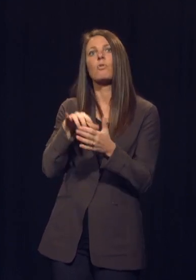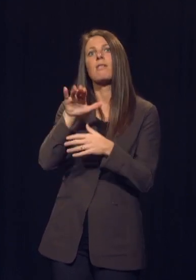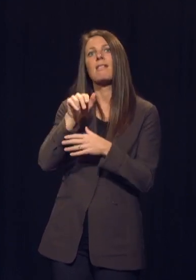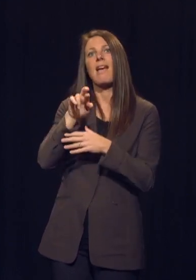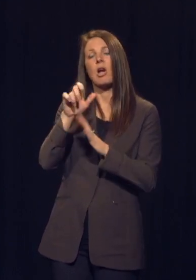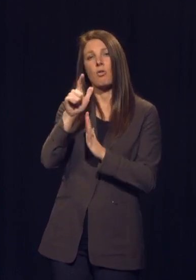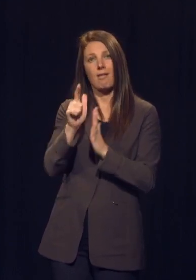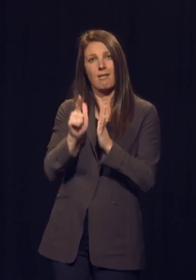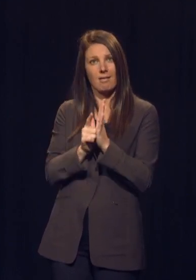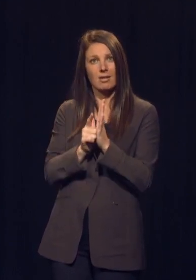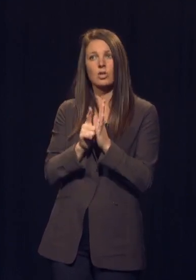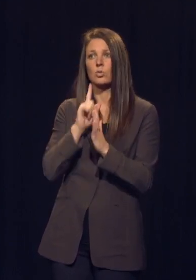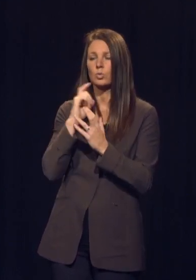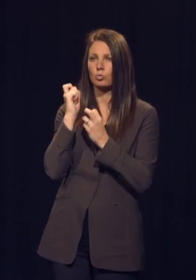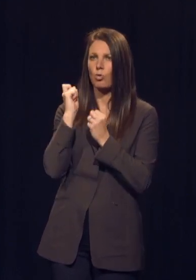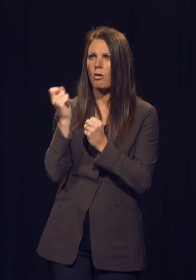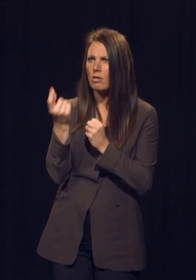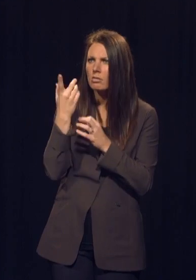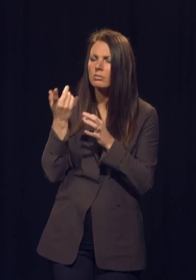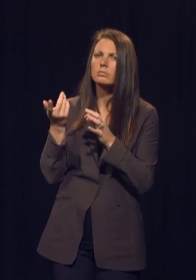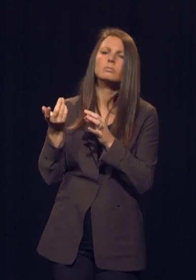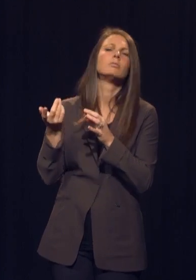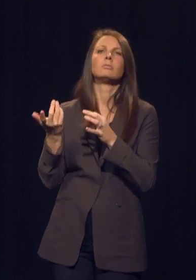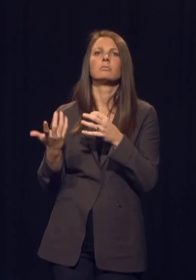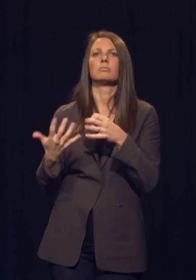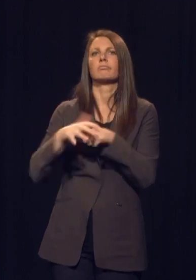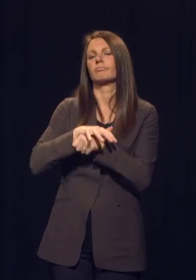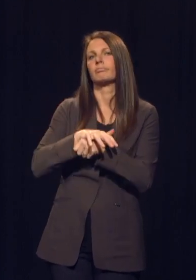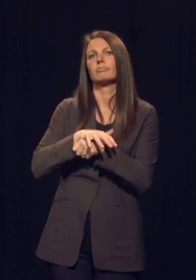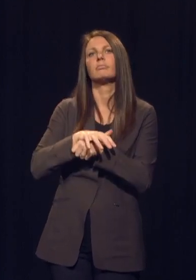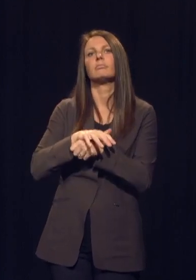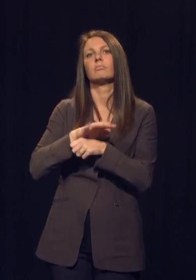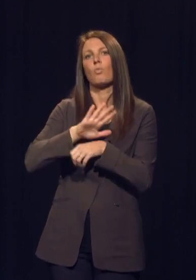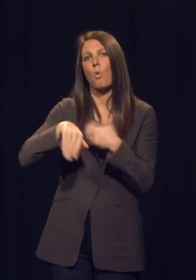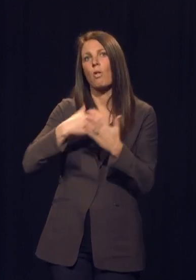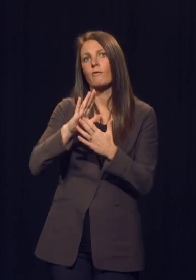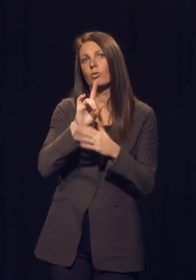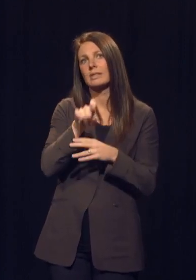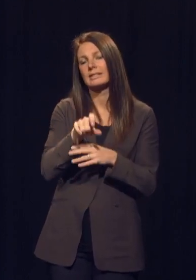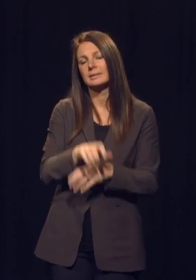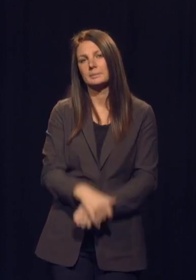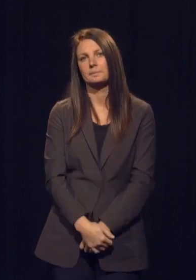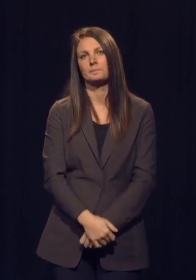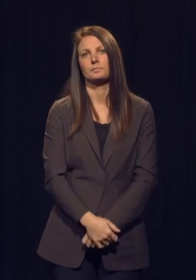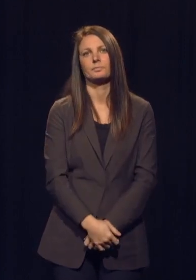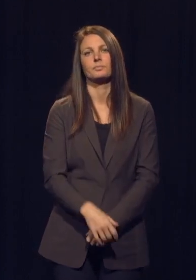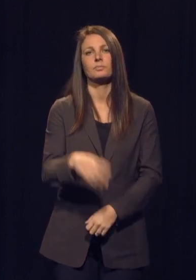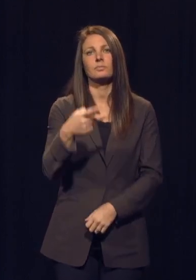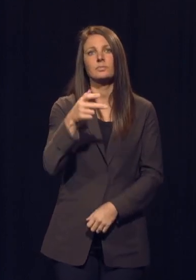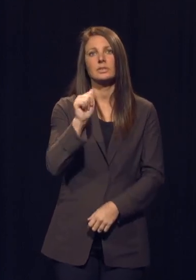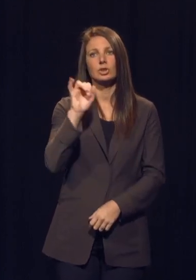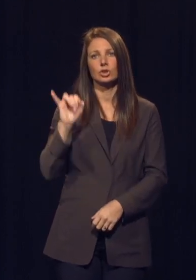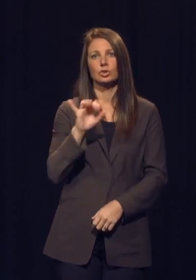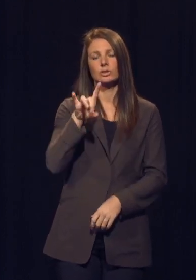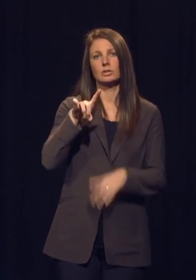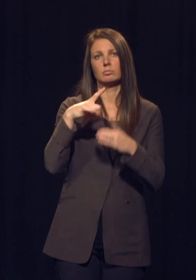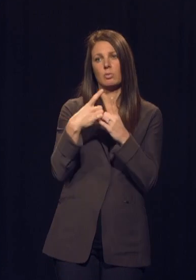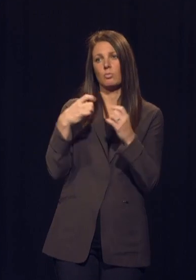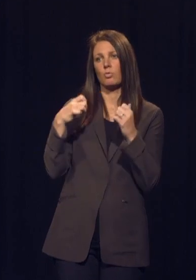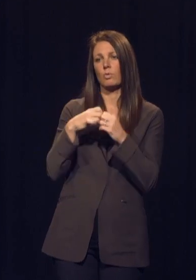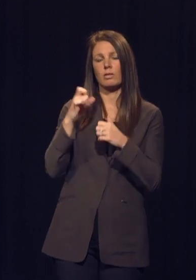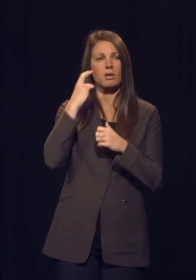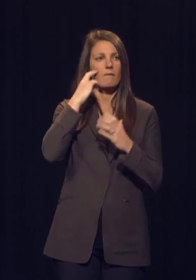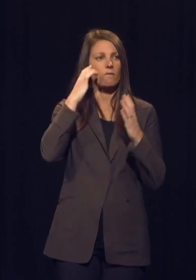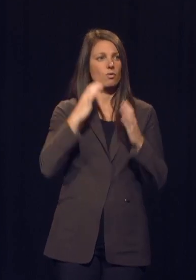suite with robust, comprehensive coverage to cover all of your plan needs. The Pennsylvania Insurance Department, along with the